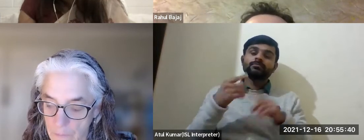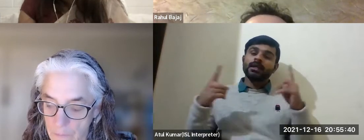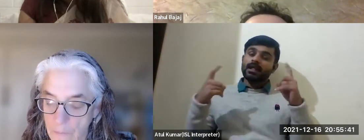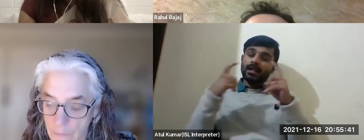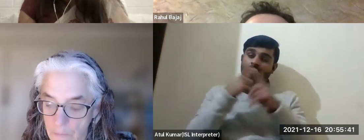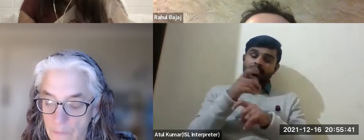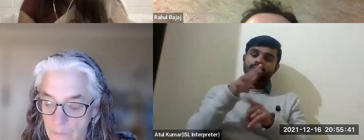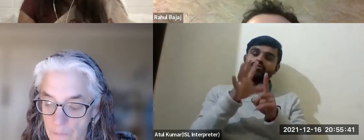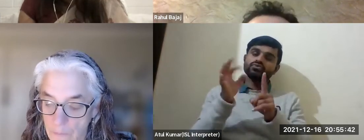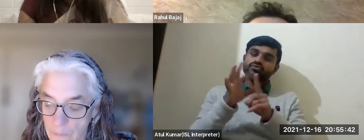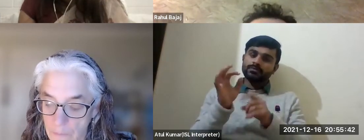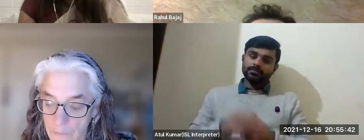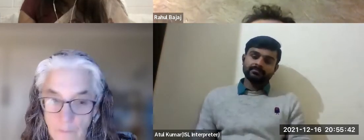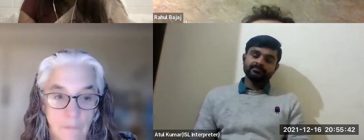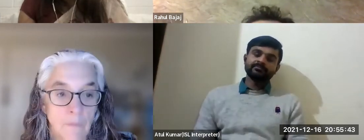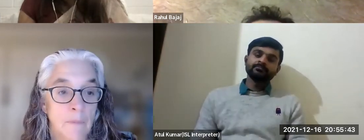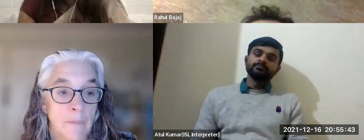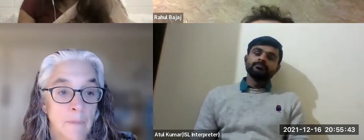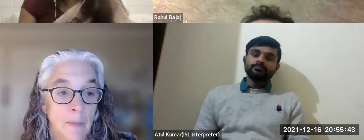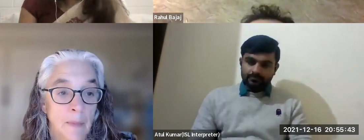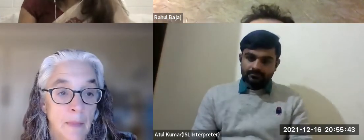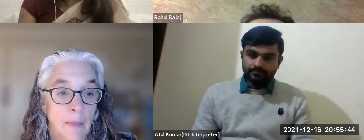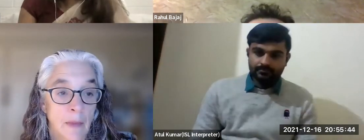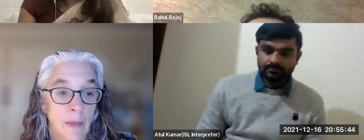while you're doing it?